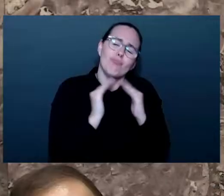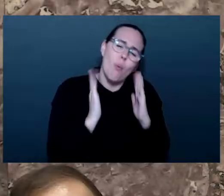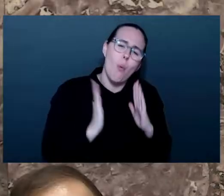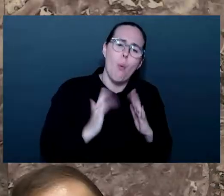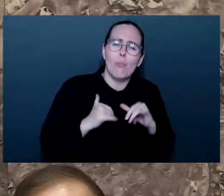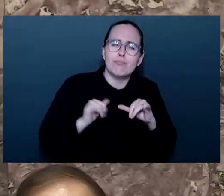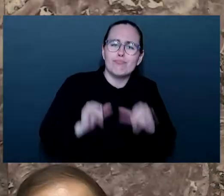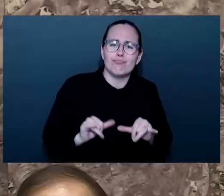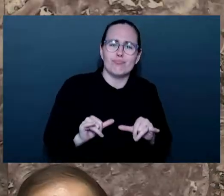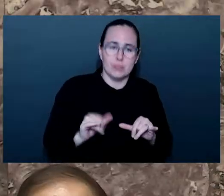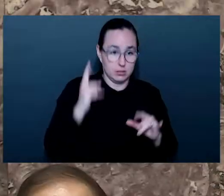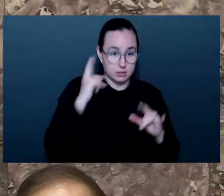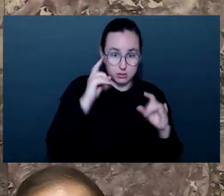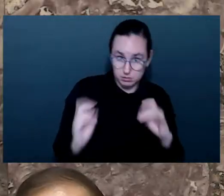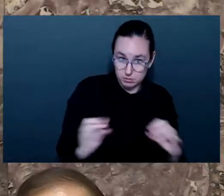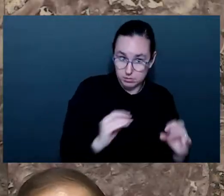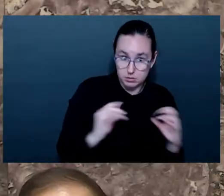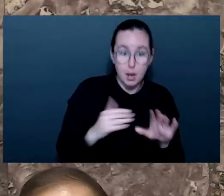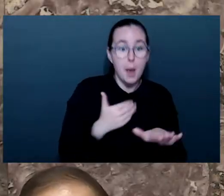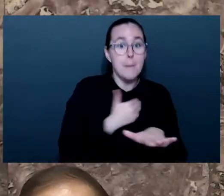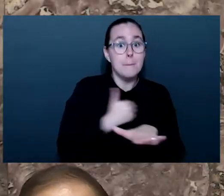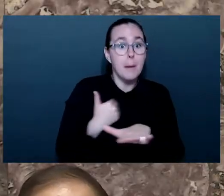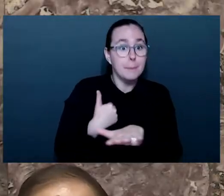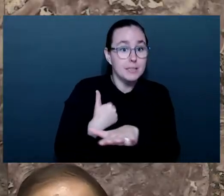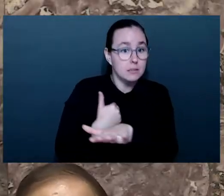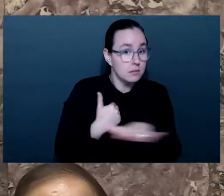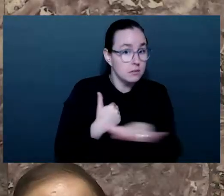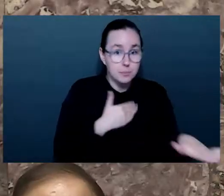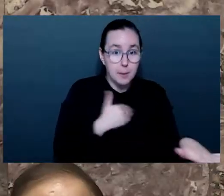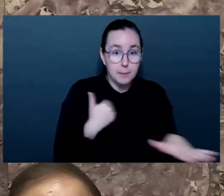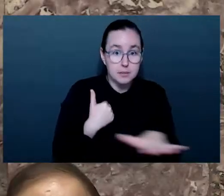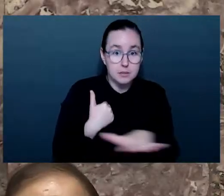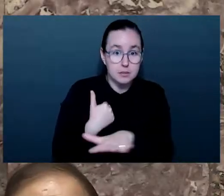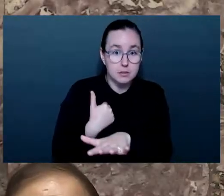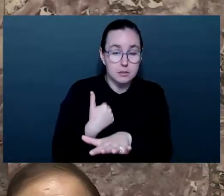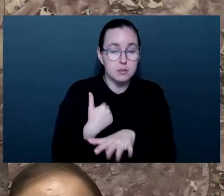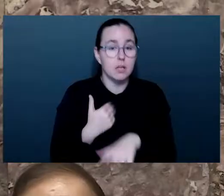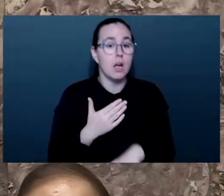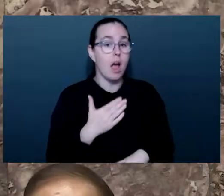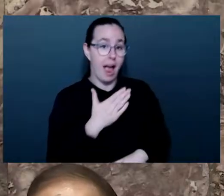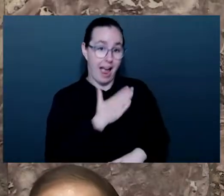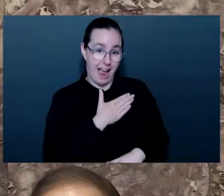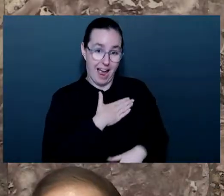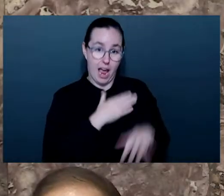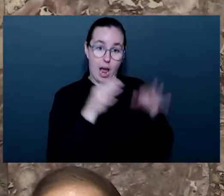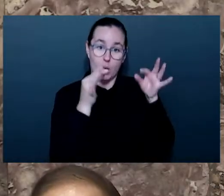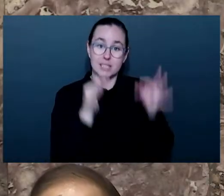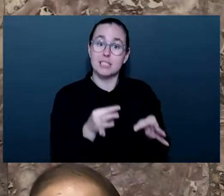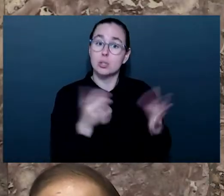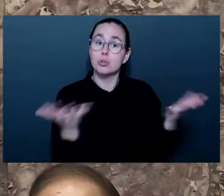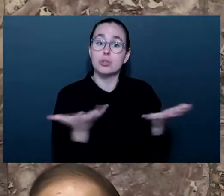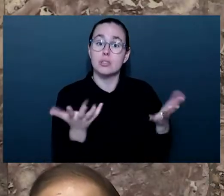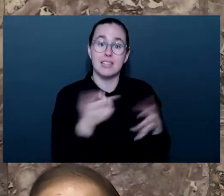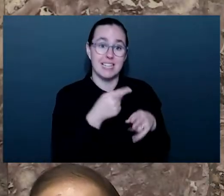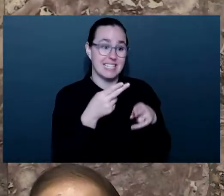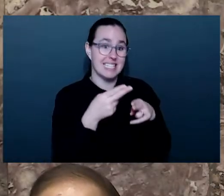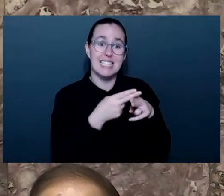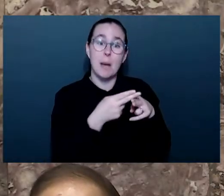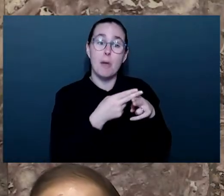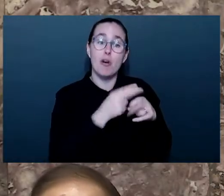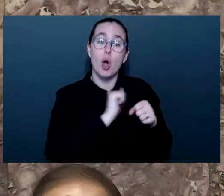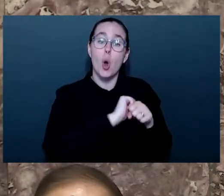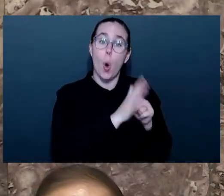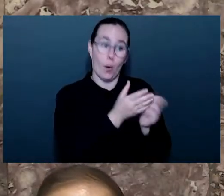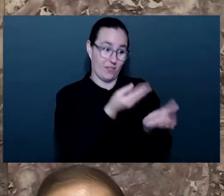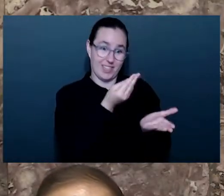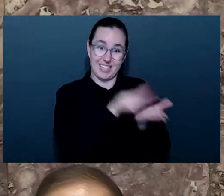the decision has been taken to wind down the temporary COVID-era pandemic measures in place because we need